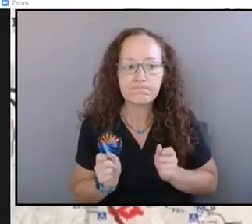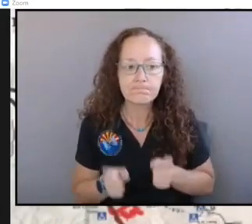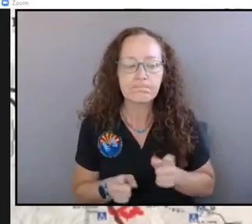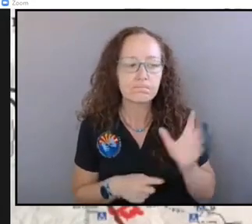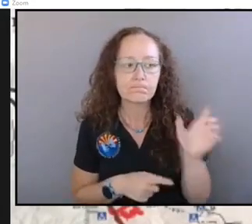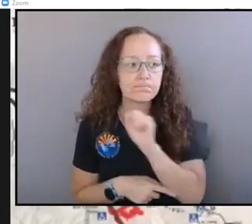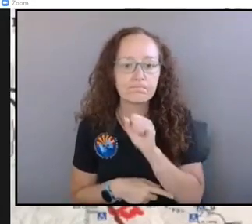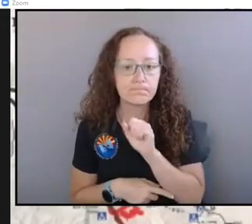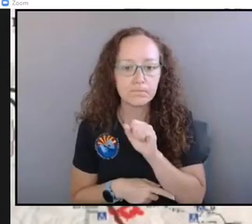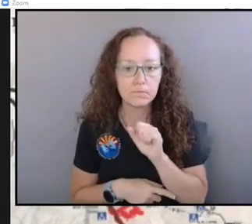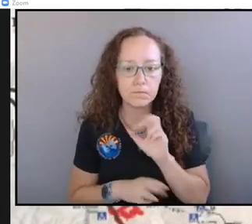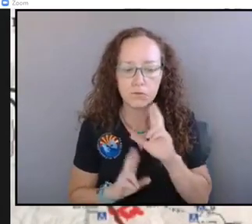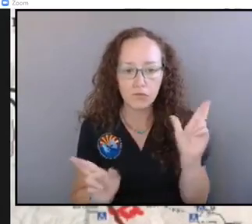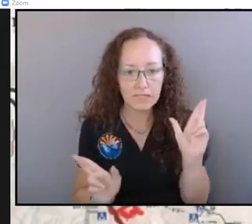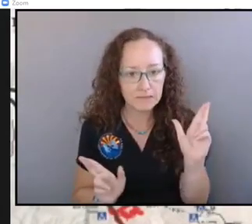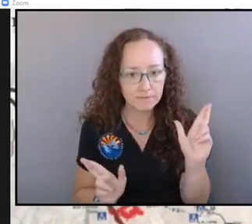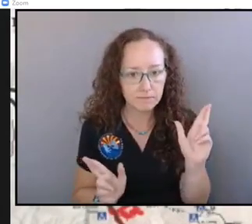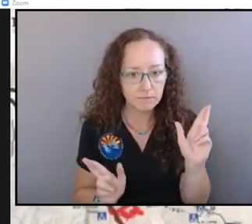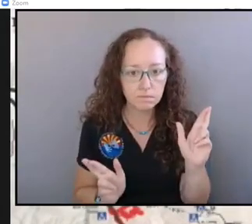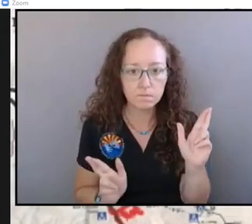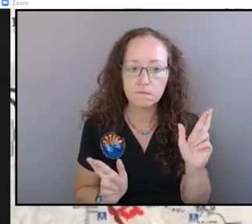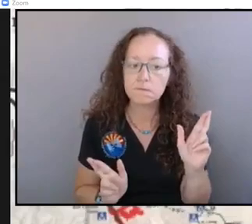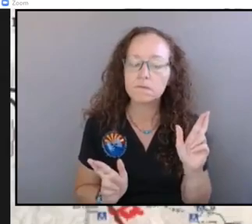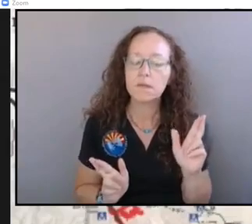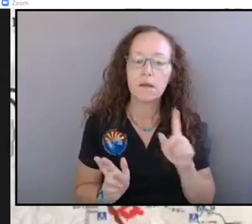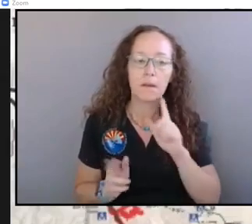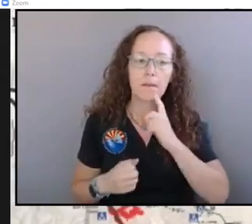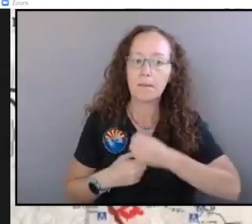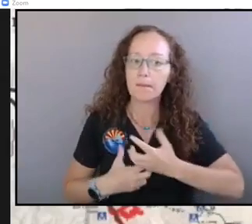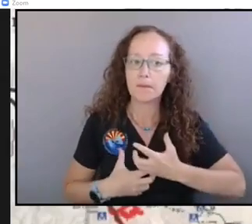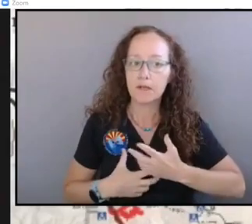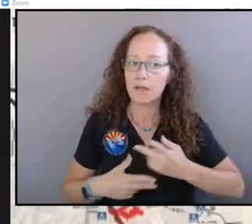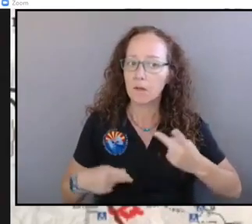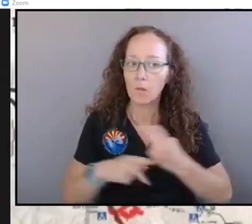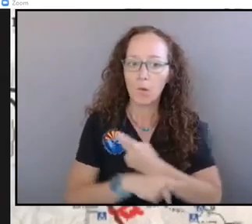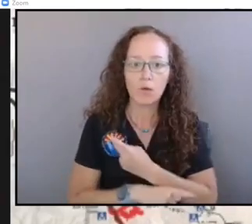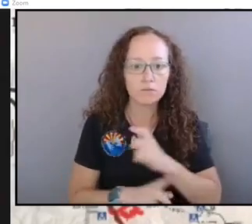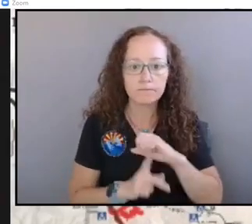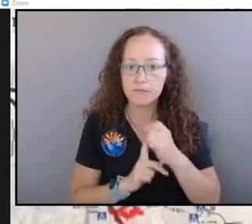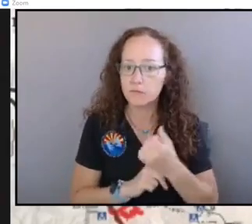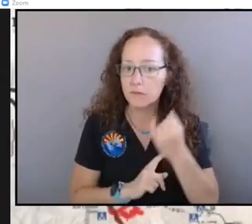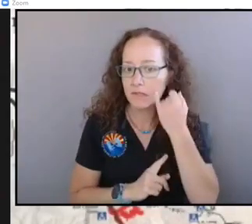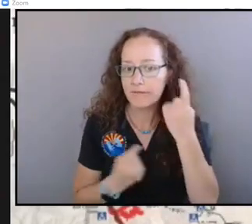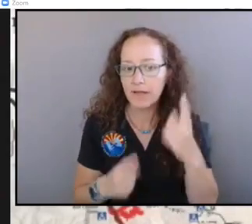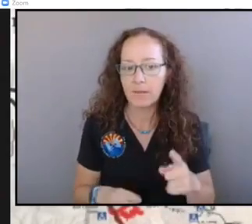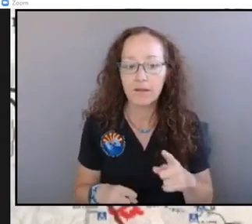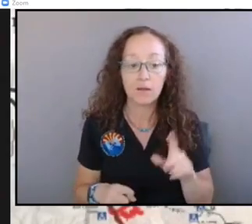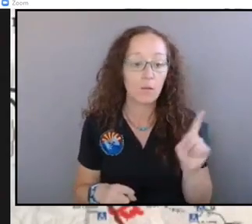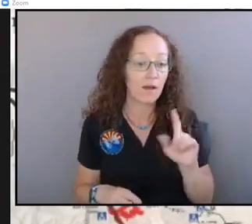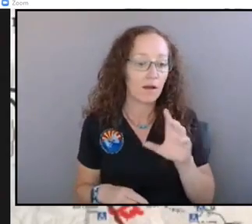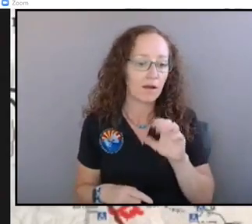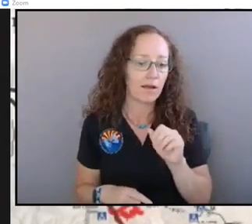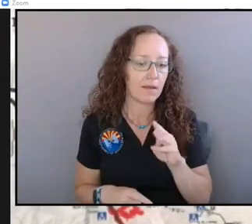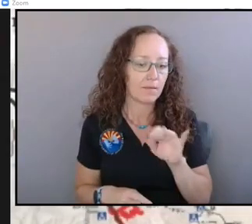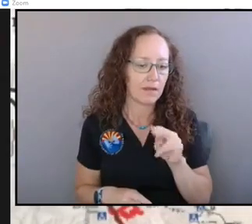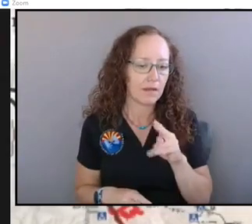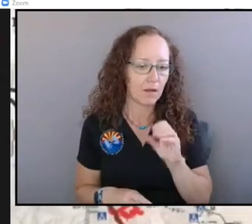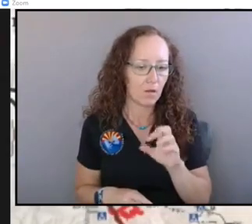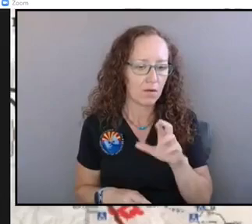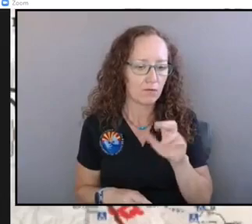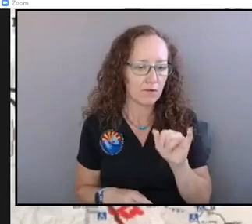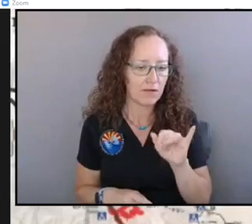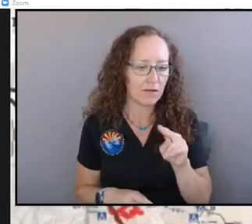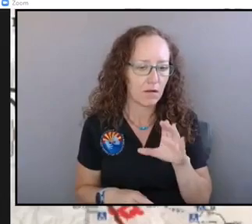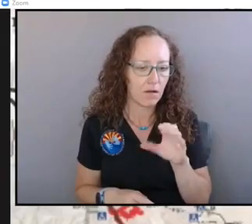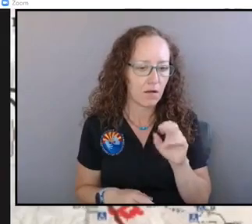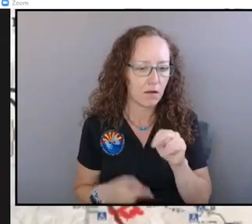to be prepared for the worst case scenario. That includes Camino Rincon, Rivera Ridge, east of